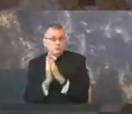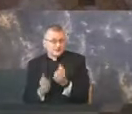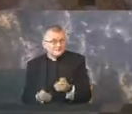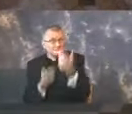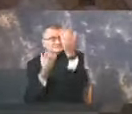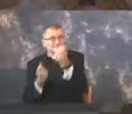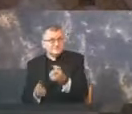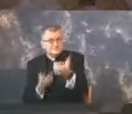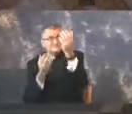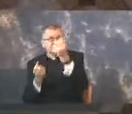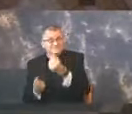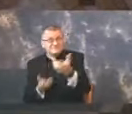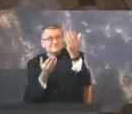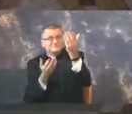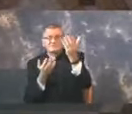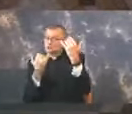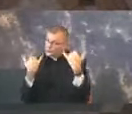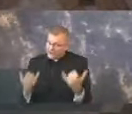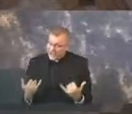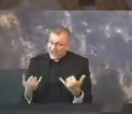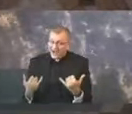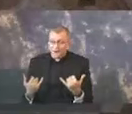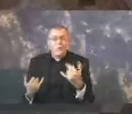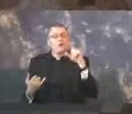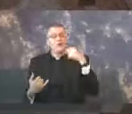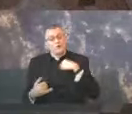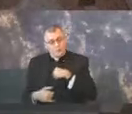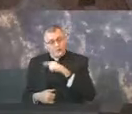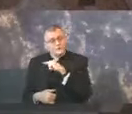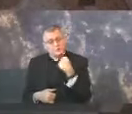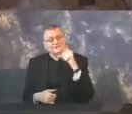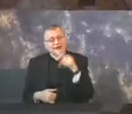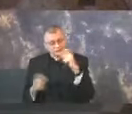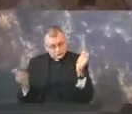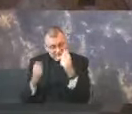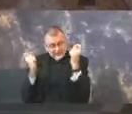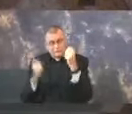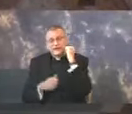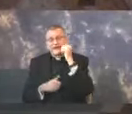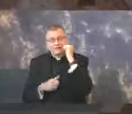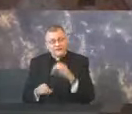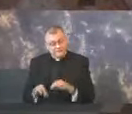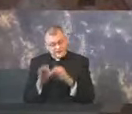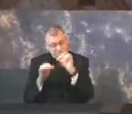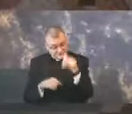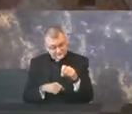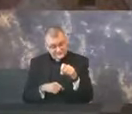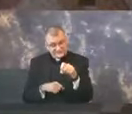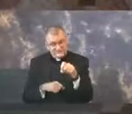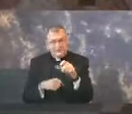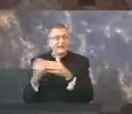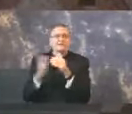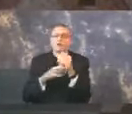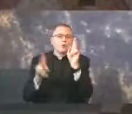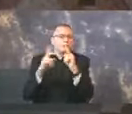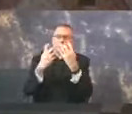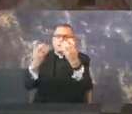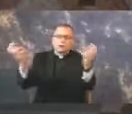course, that means now that more than ever, we need to be celebrating Mass daily. even without the physical presence of the